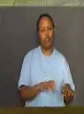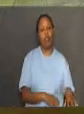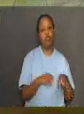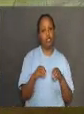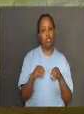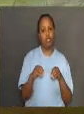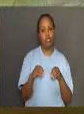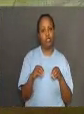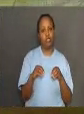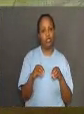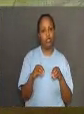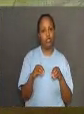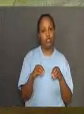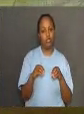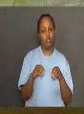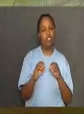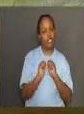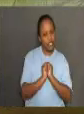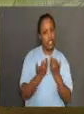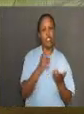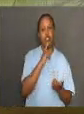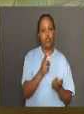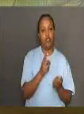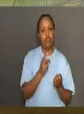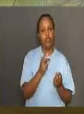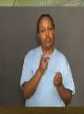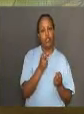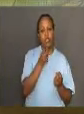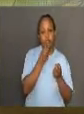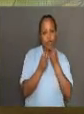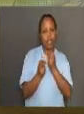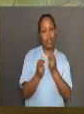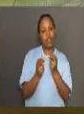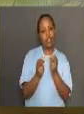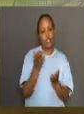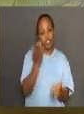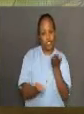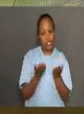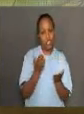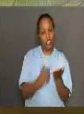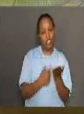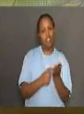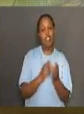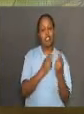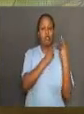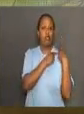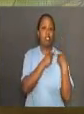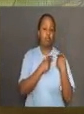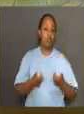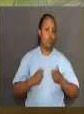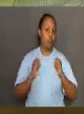Students, how can criminal justice deal with those responsible